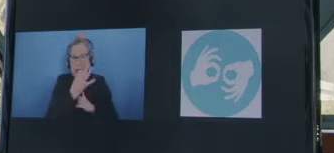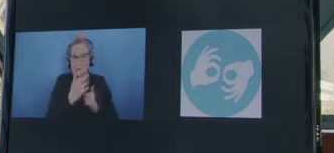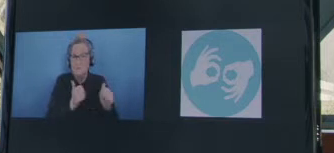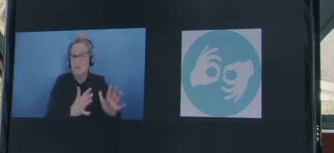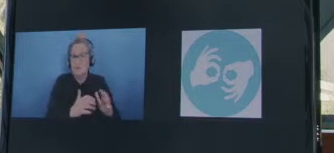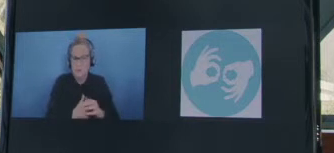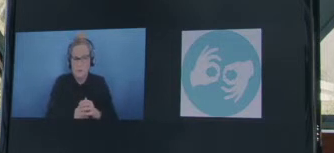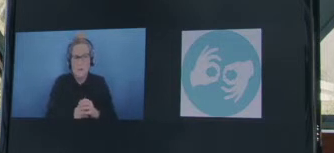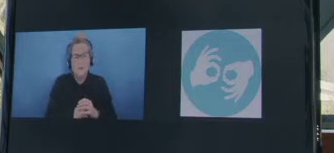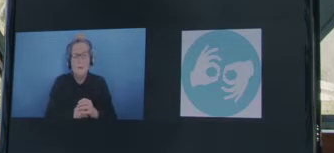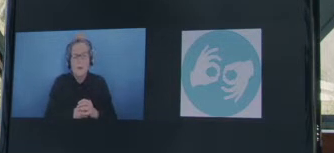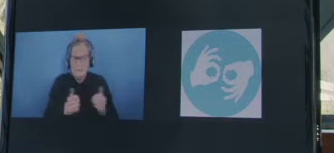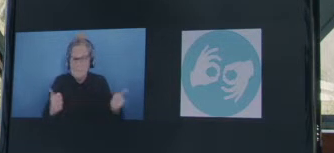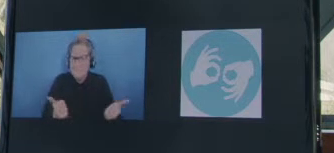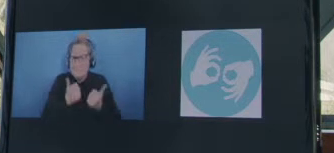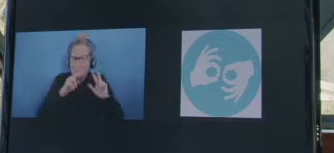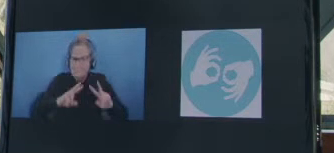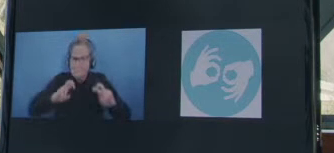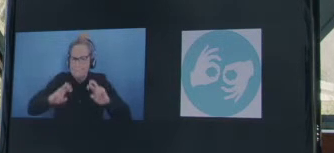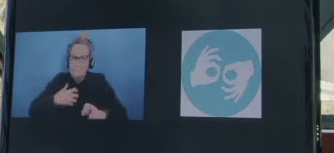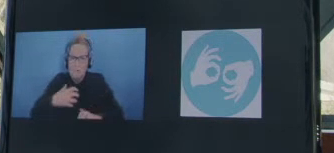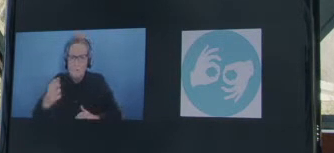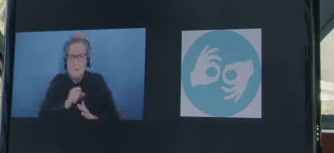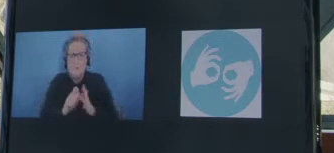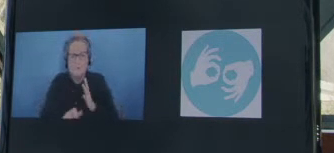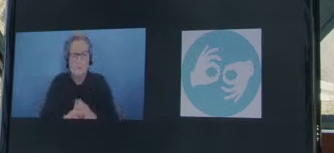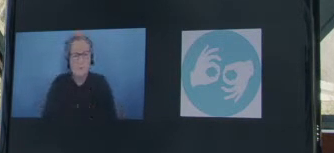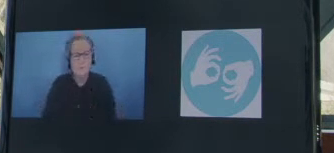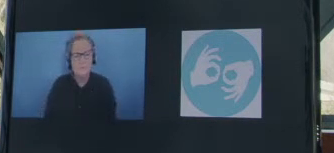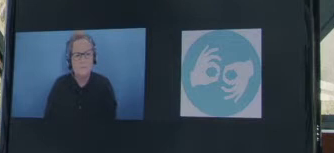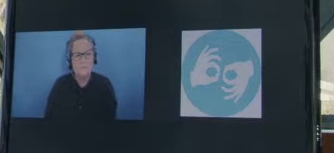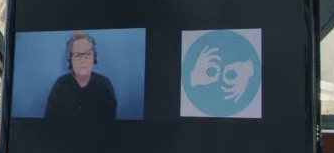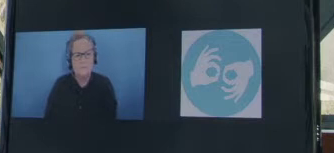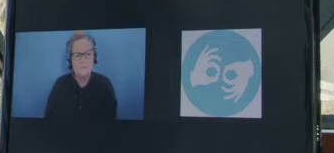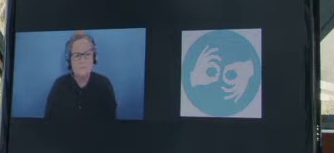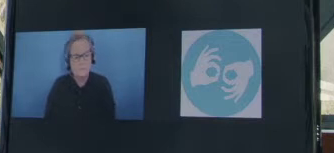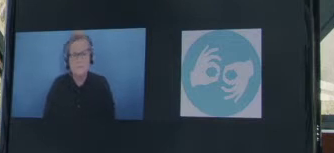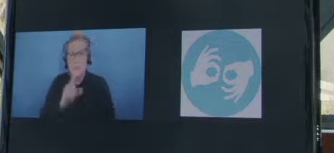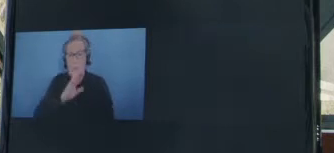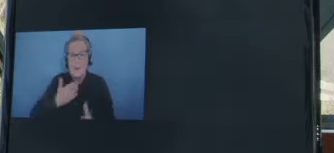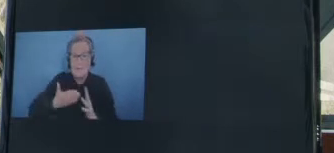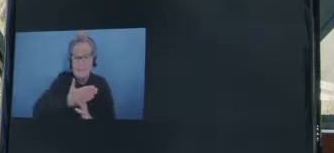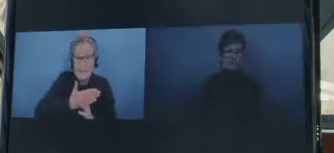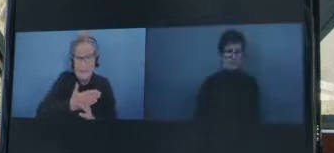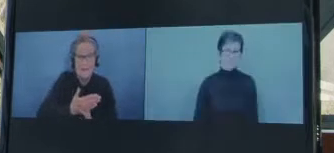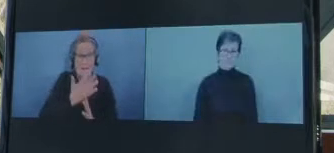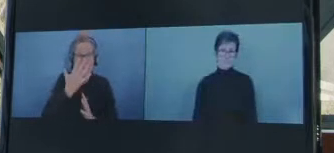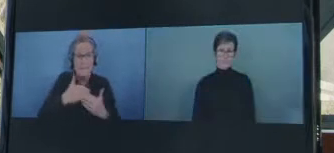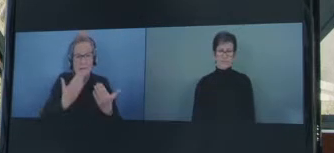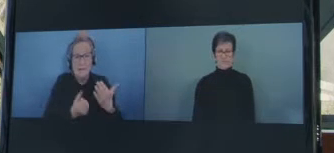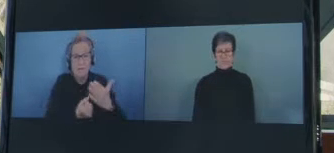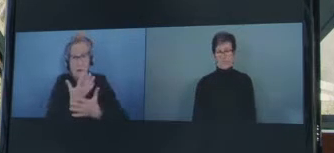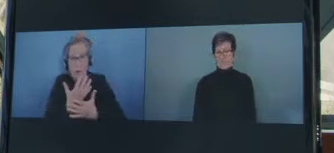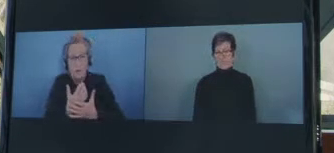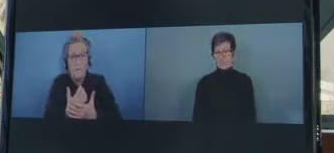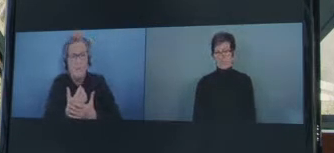of mycocomposites. There are also ways that we can intervene in terms of that 5-day growth by